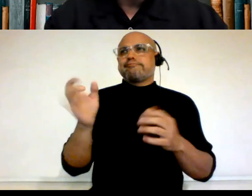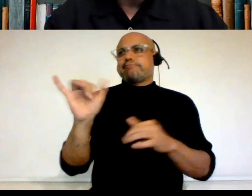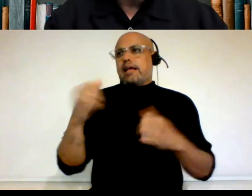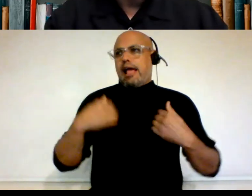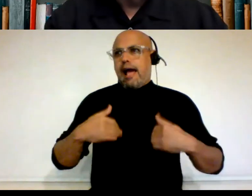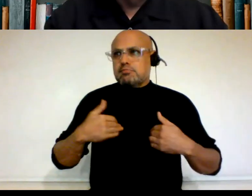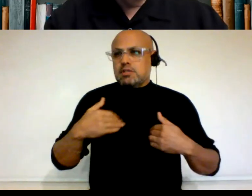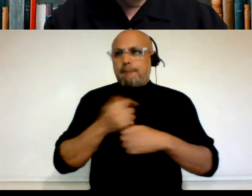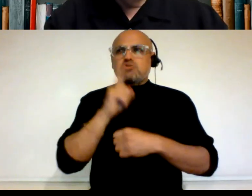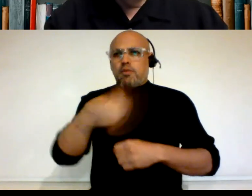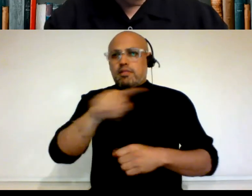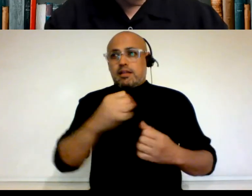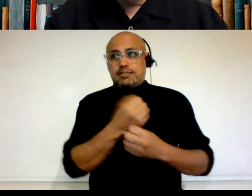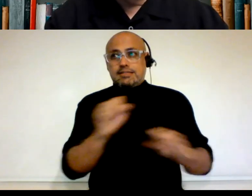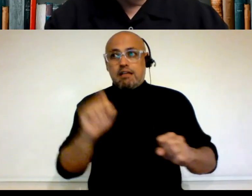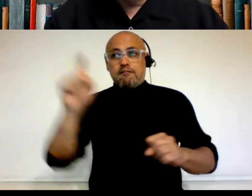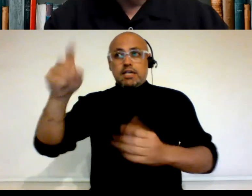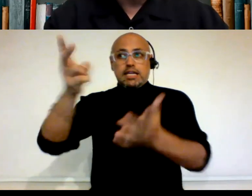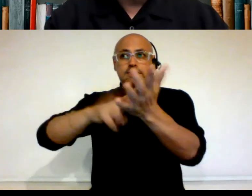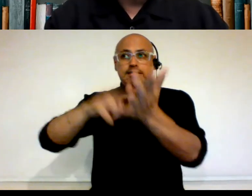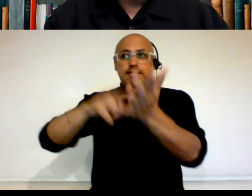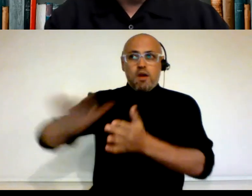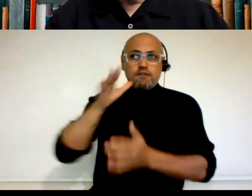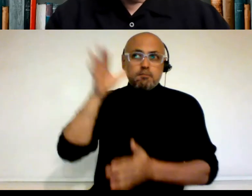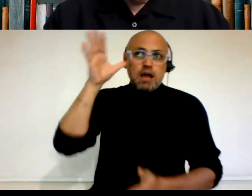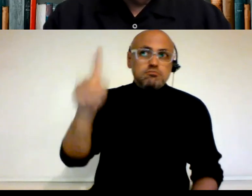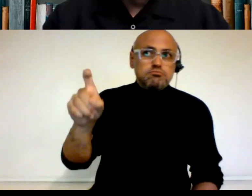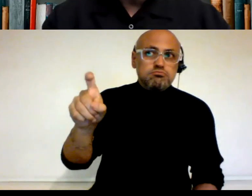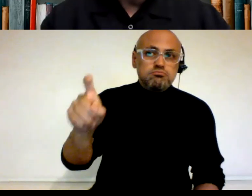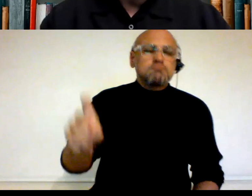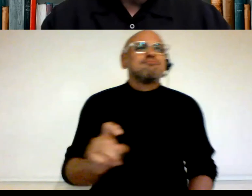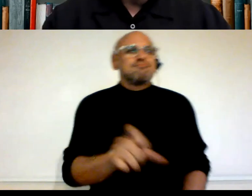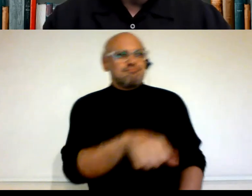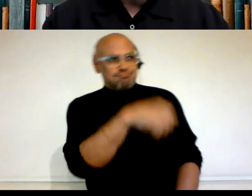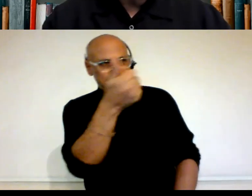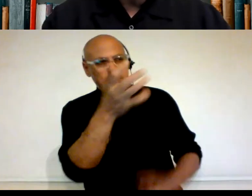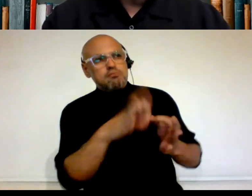parents have to sign a waiver? That's another very important